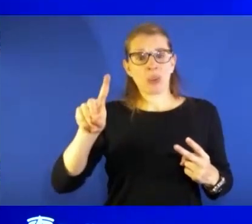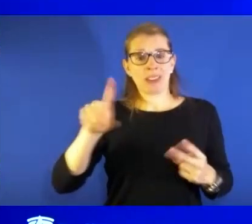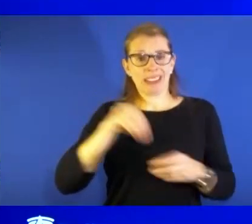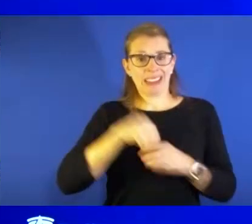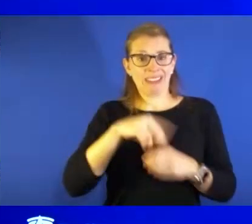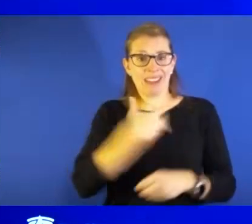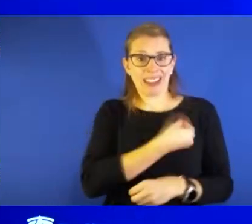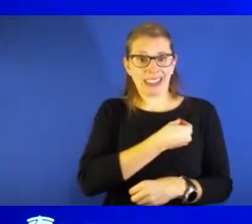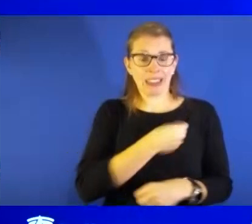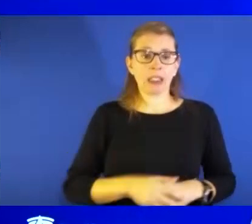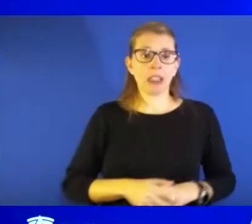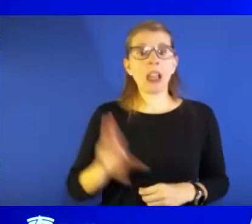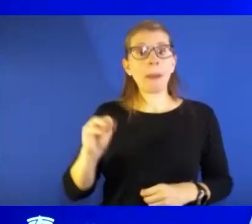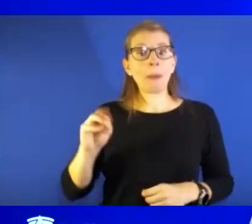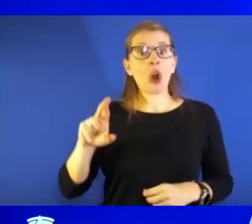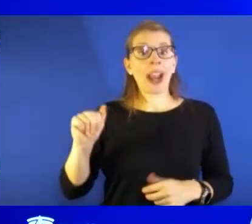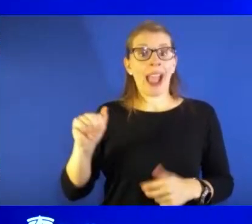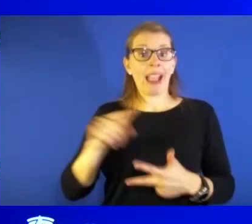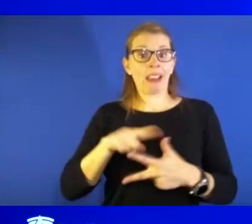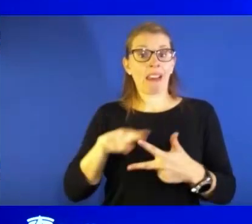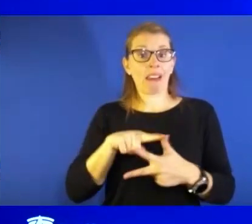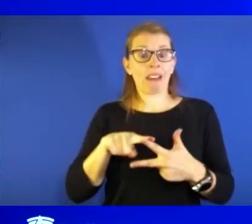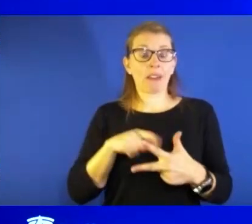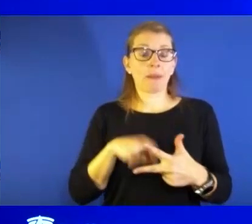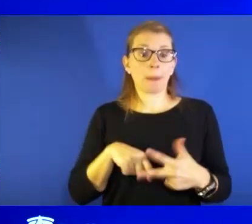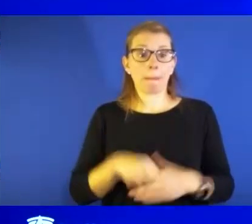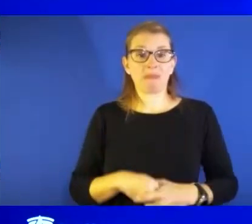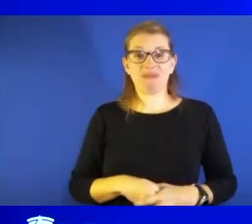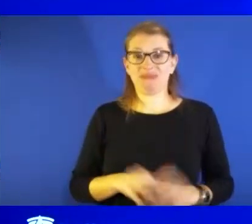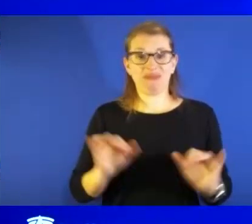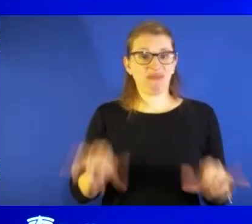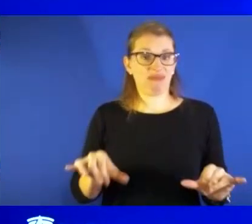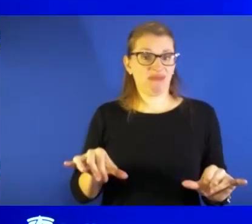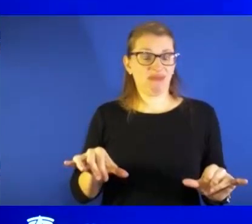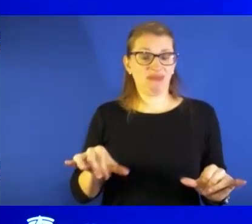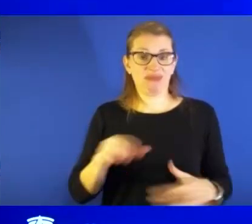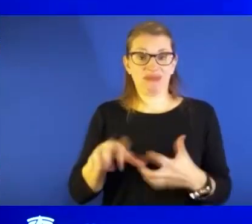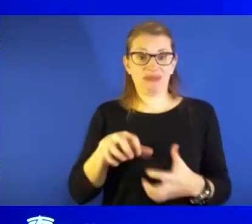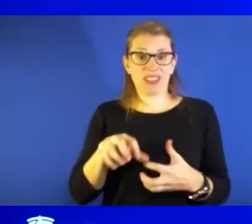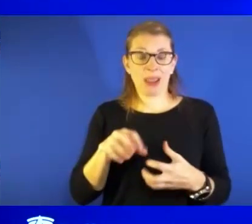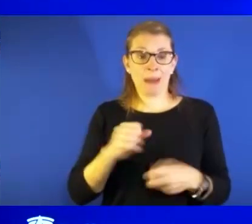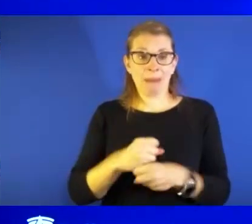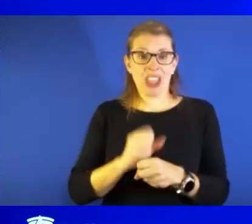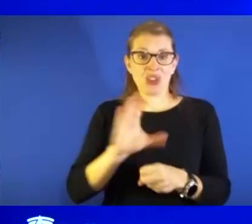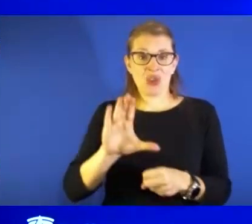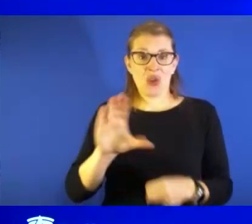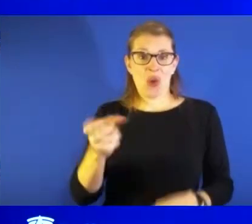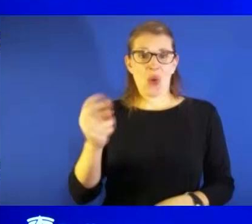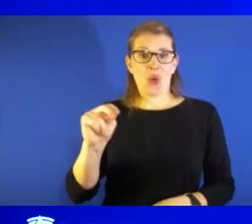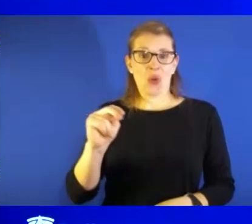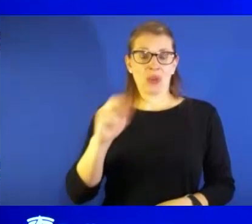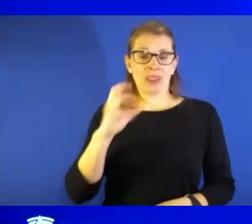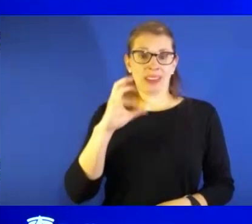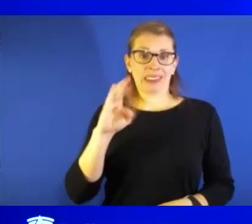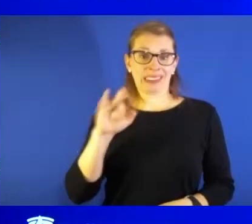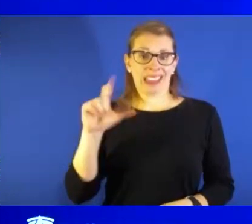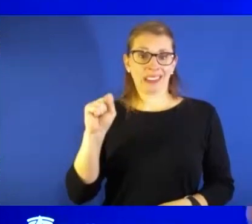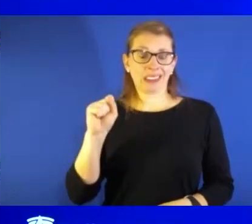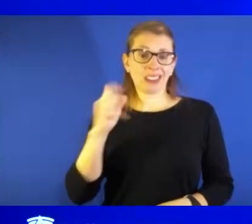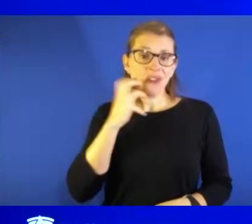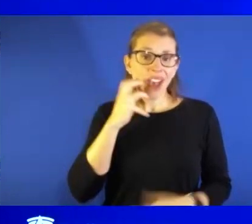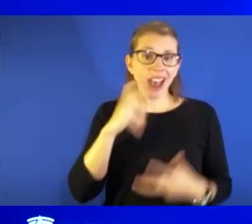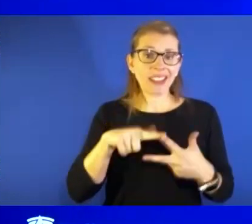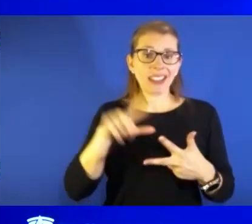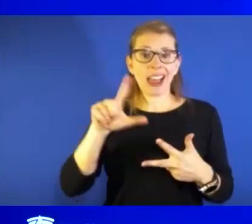especially the mRNA, are basically the same components that make up your own cells. The fats, lipids, cholesterol, that